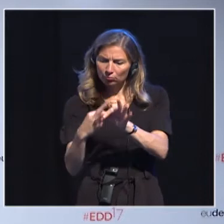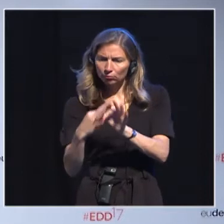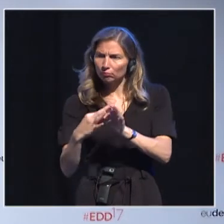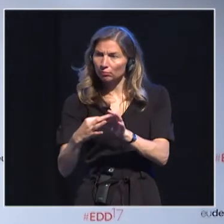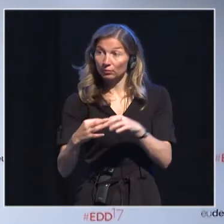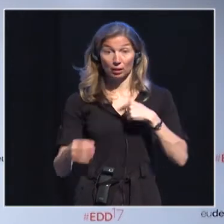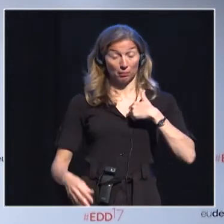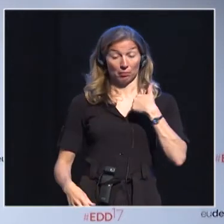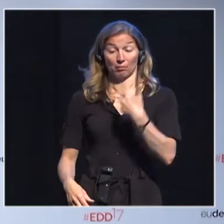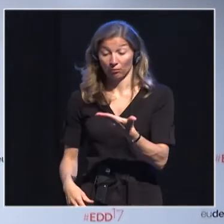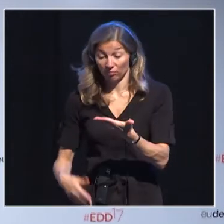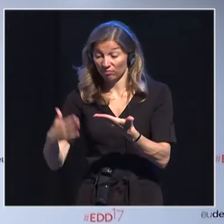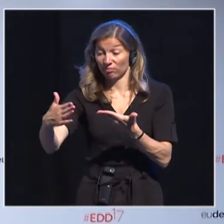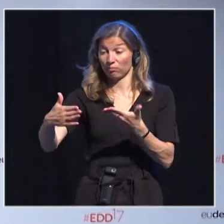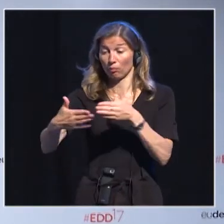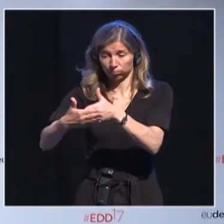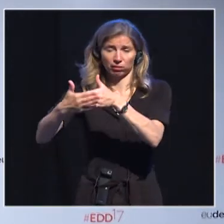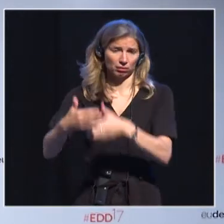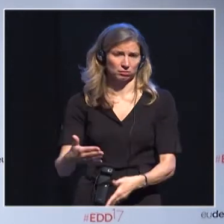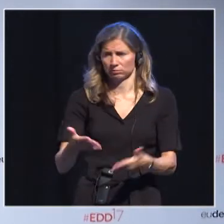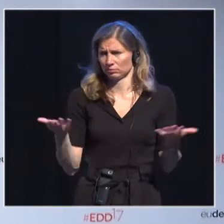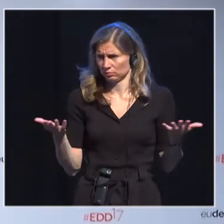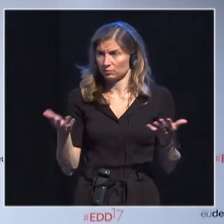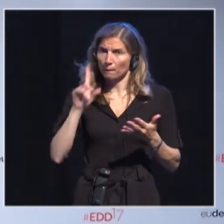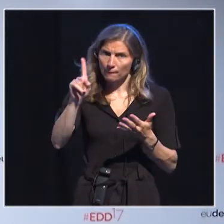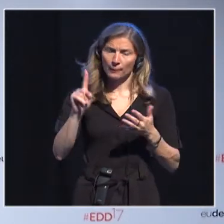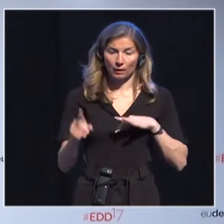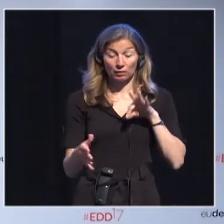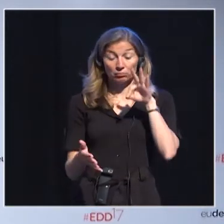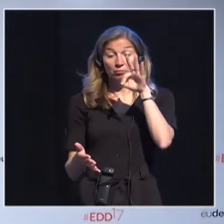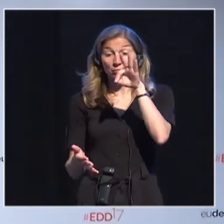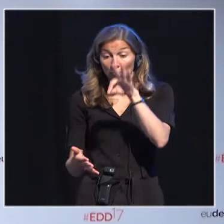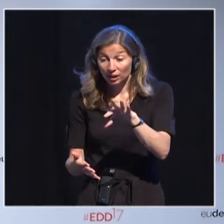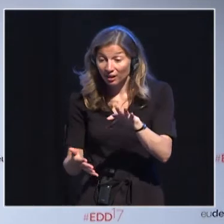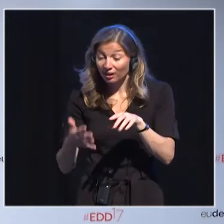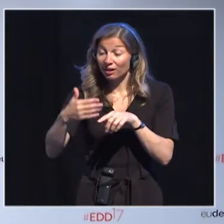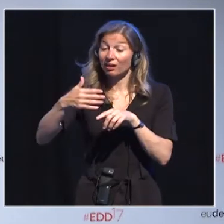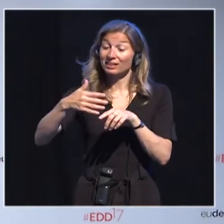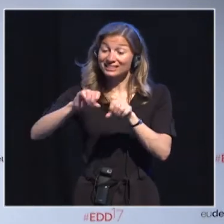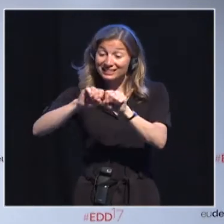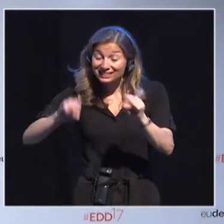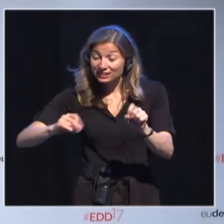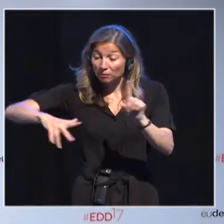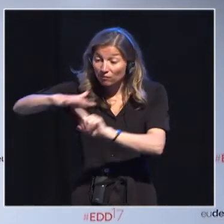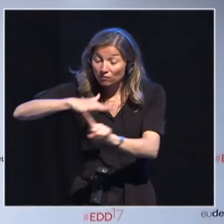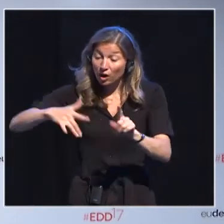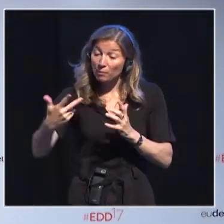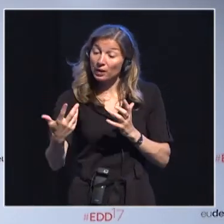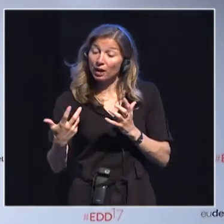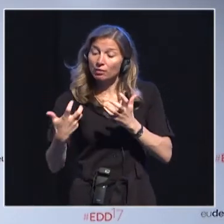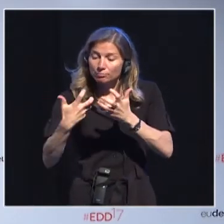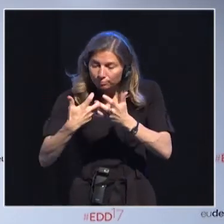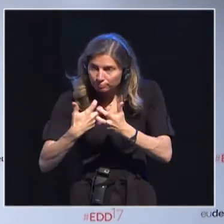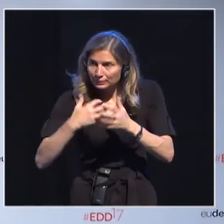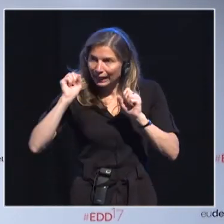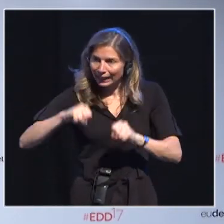conducive. Because if we keep the modus operandi of the past, it will go away,